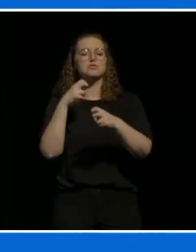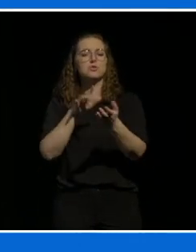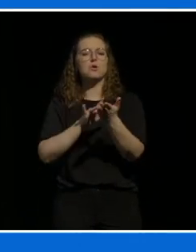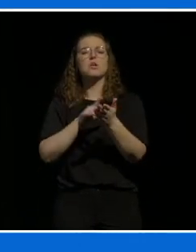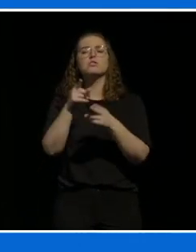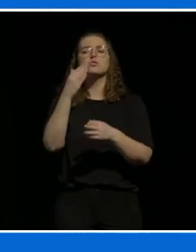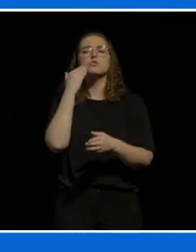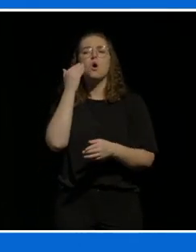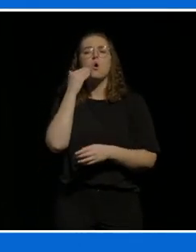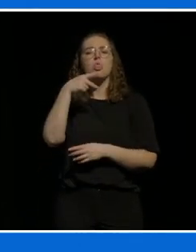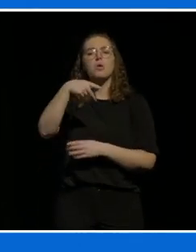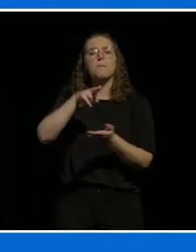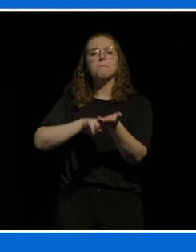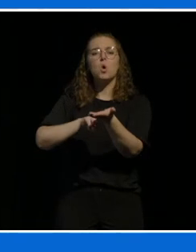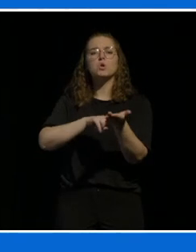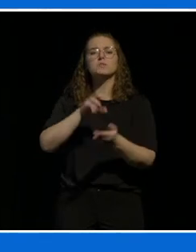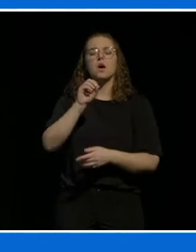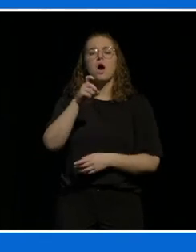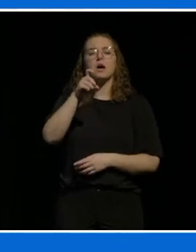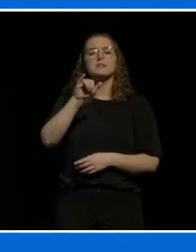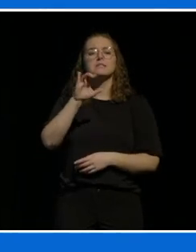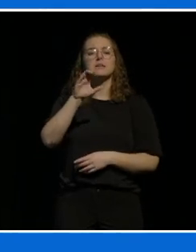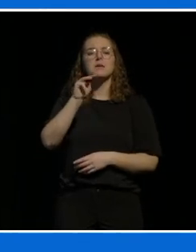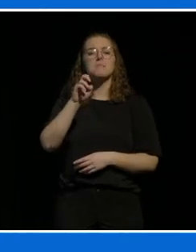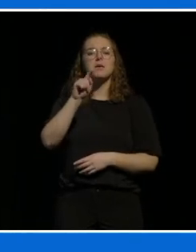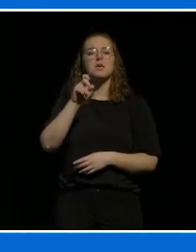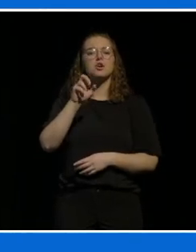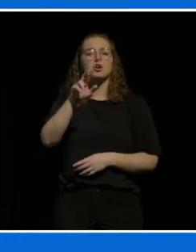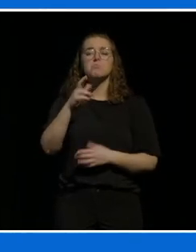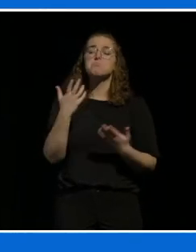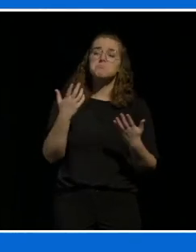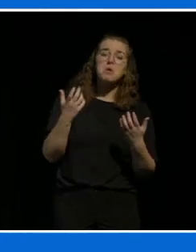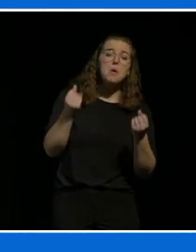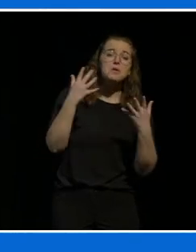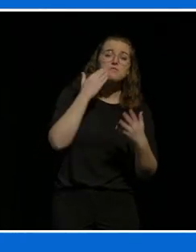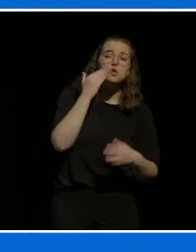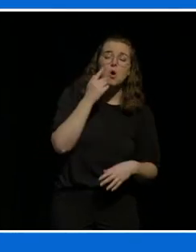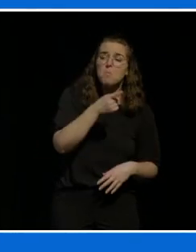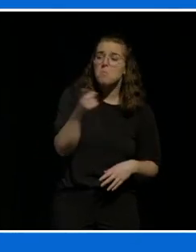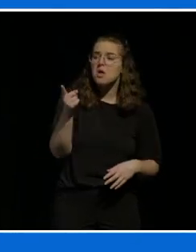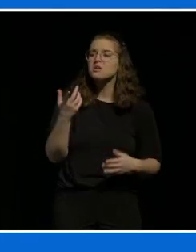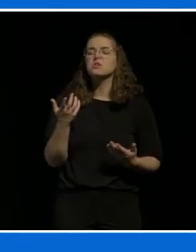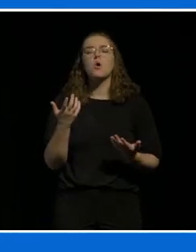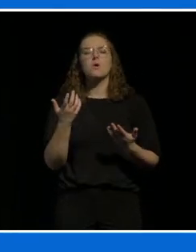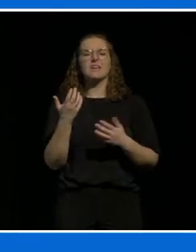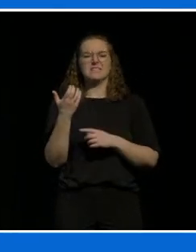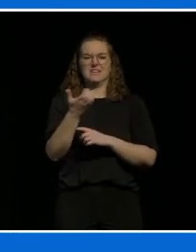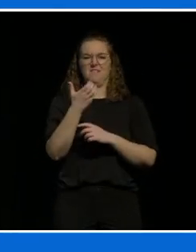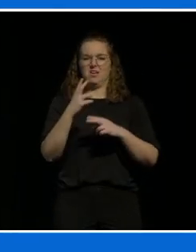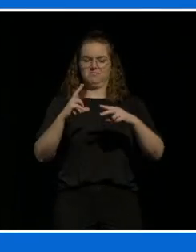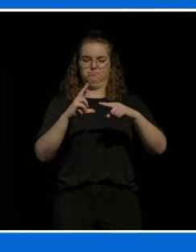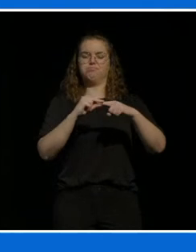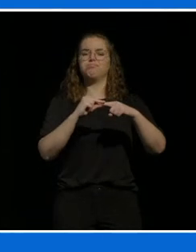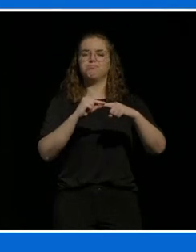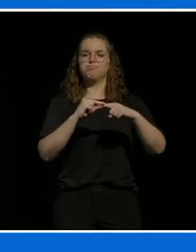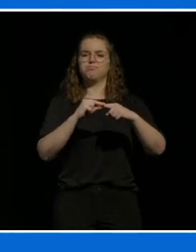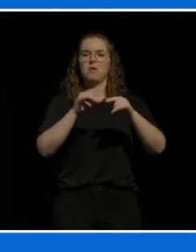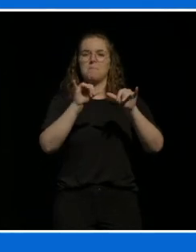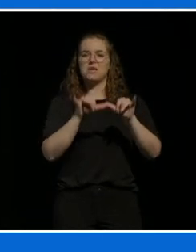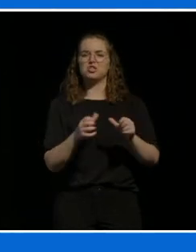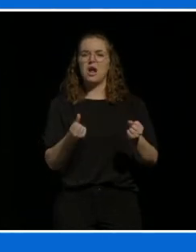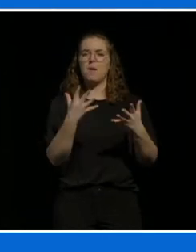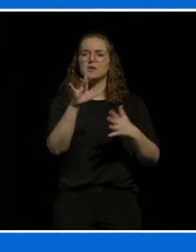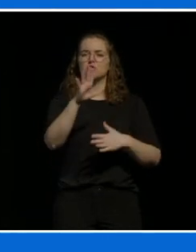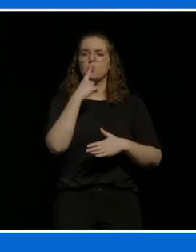kind of the pulse oximeter disparity? Okay, so not many people. But essentially, pulse oximeters are these devices that go on your finger. They measure how much blood